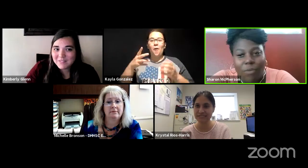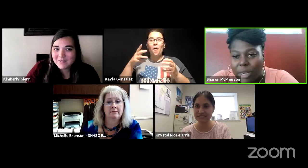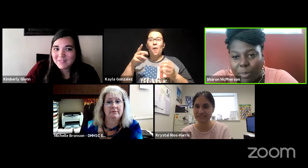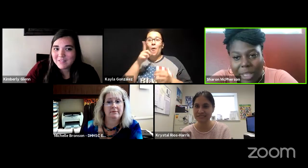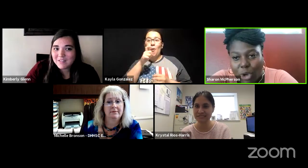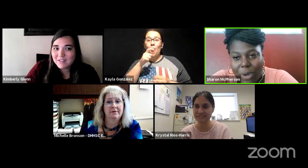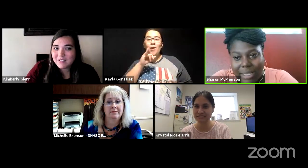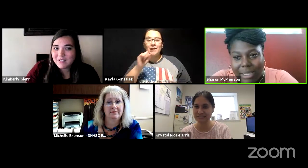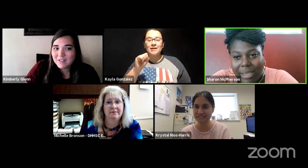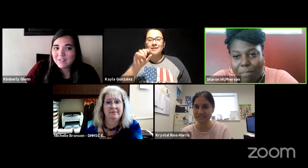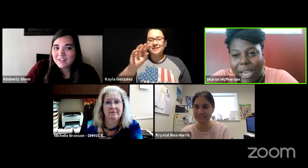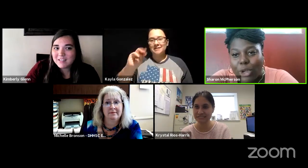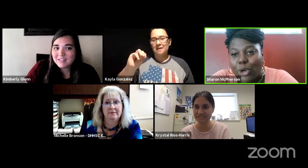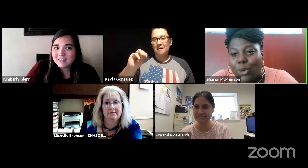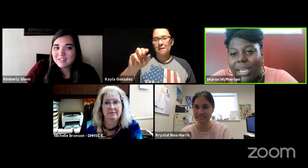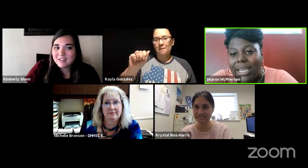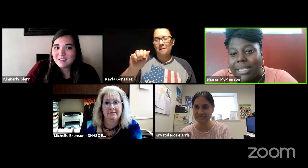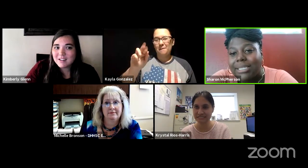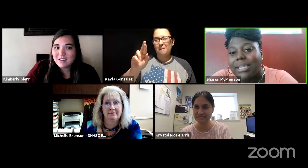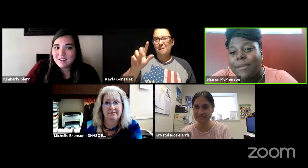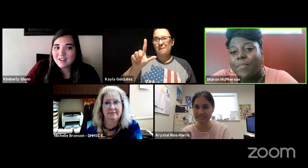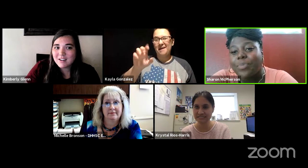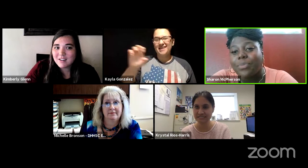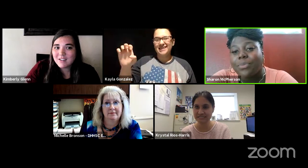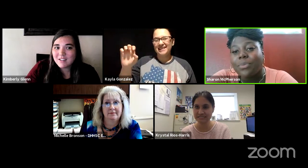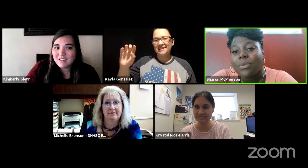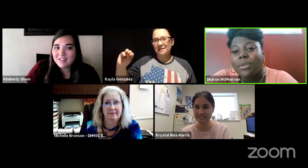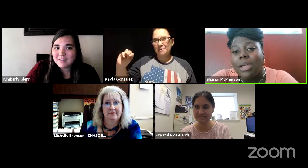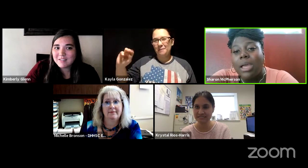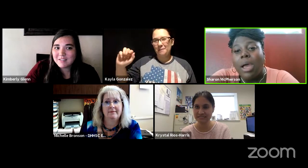I don't know if I'm going to spell it correctly, but who is